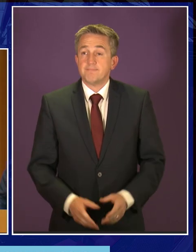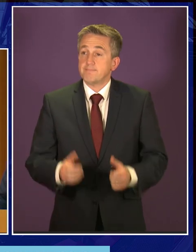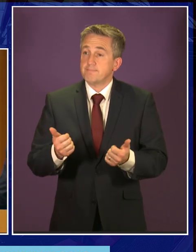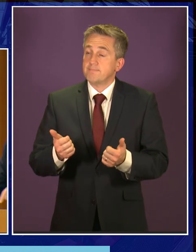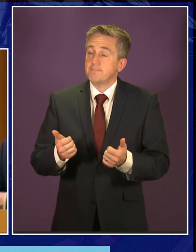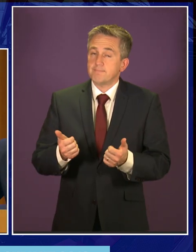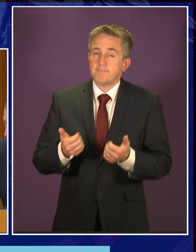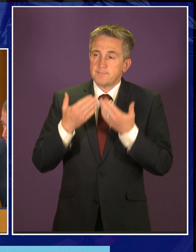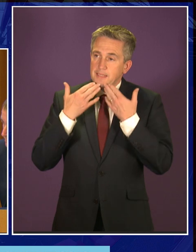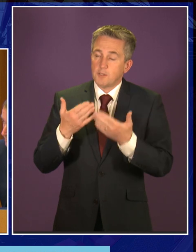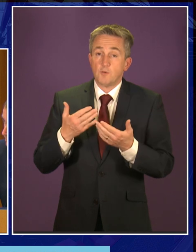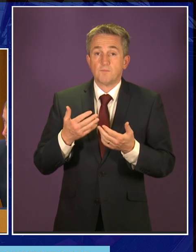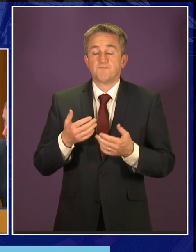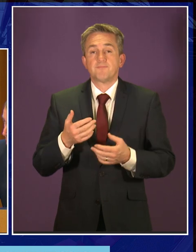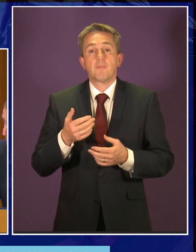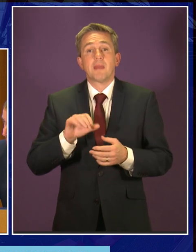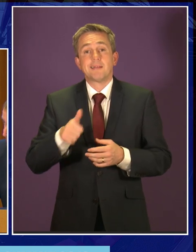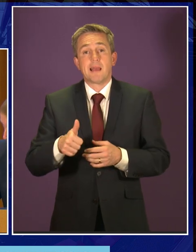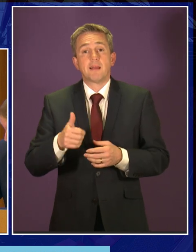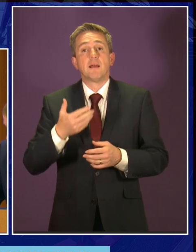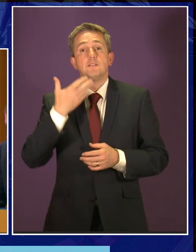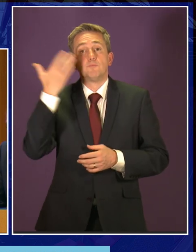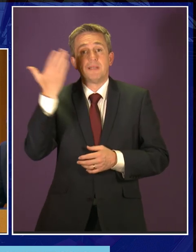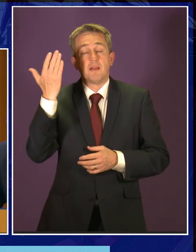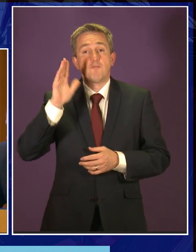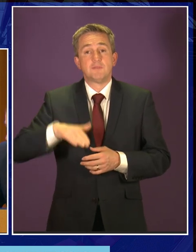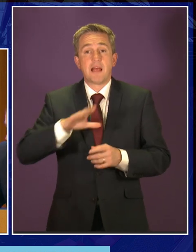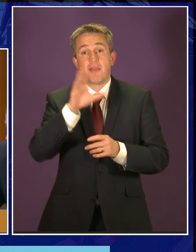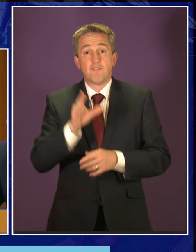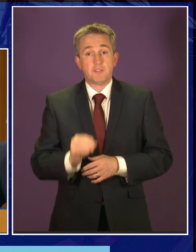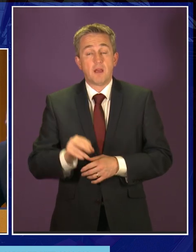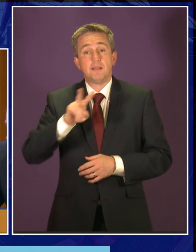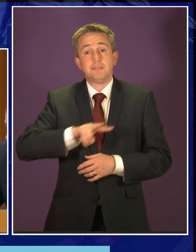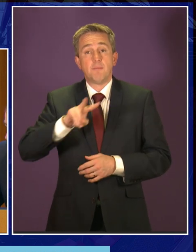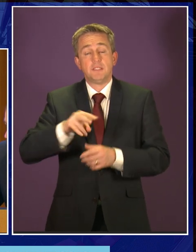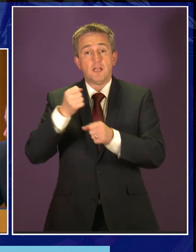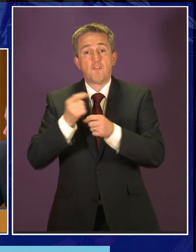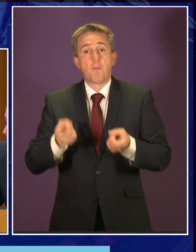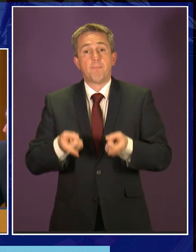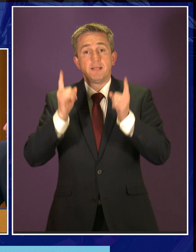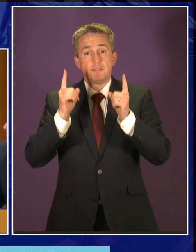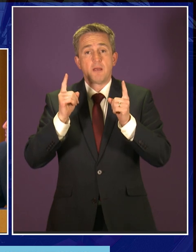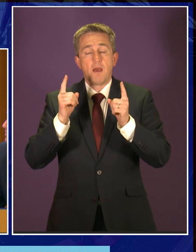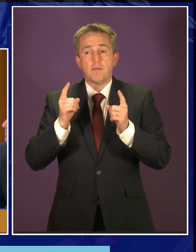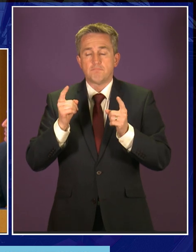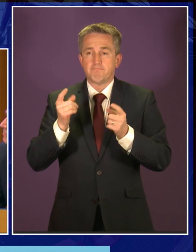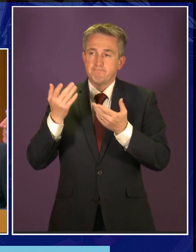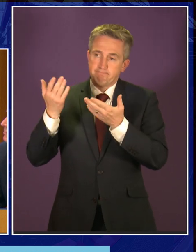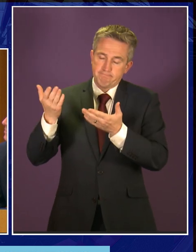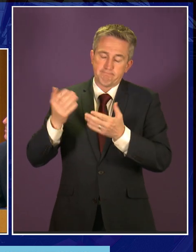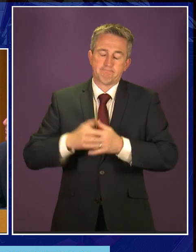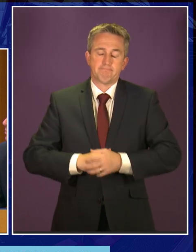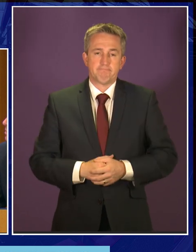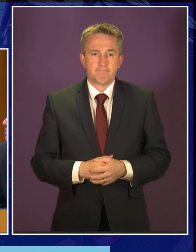Thank you. Shortly we'll hear from Jamaica, but first from South Africa, the Deputy Minister of Arts and Culture, the Honourable Makotso